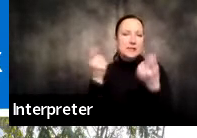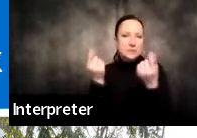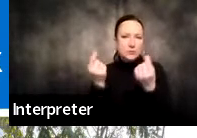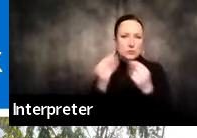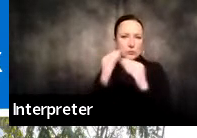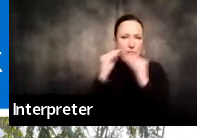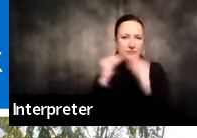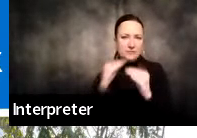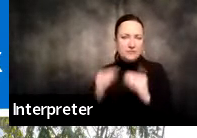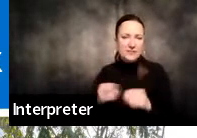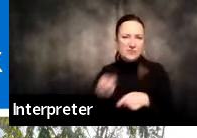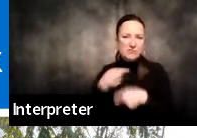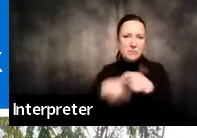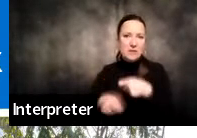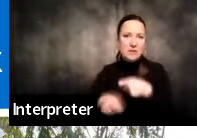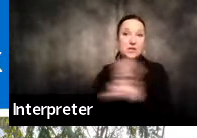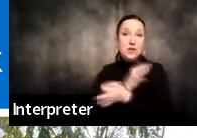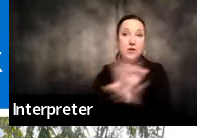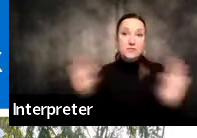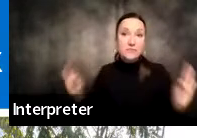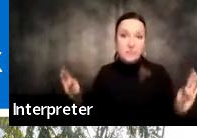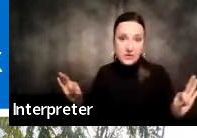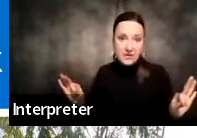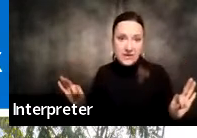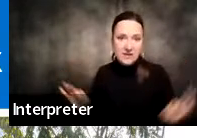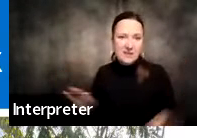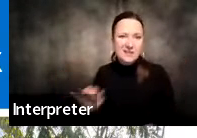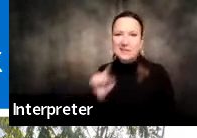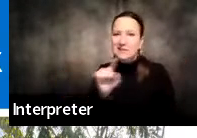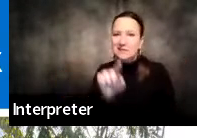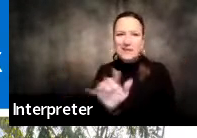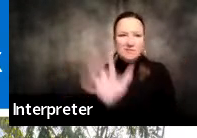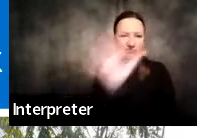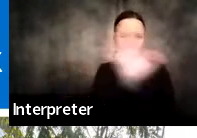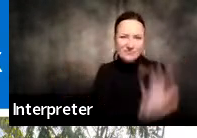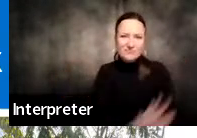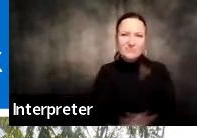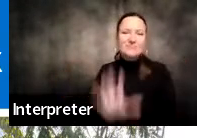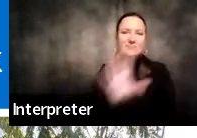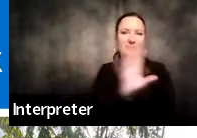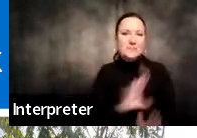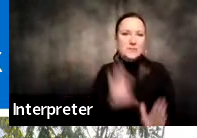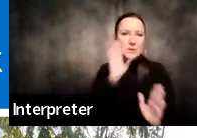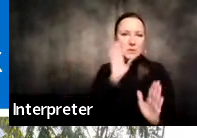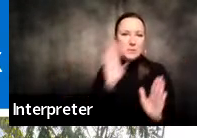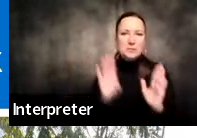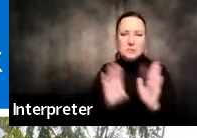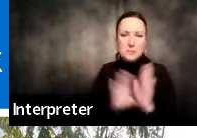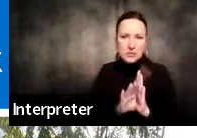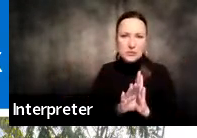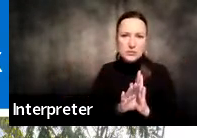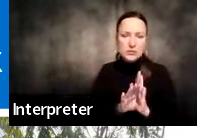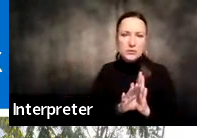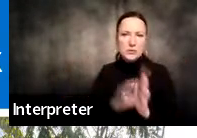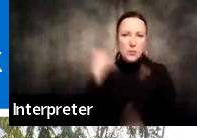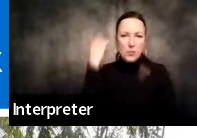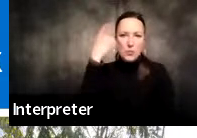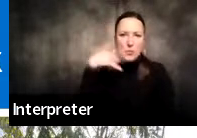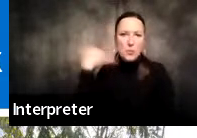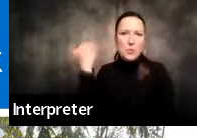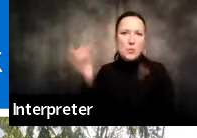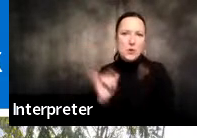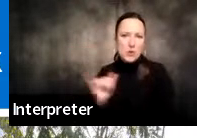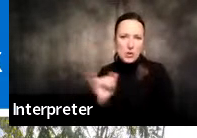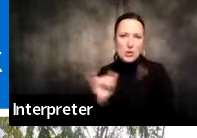This slide really just gives you an overview of some of the activities that go into a service